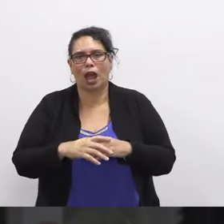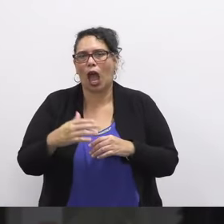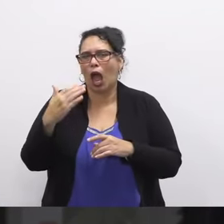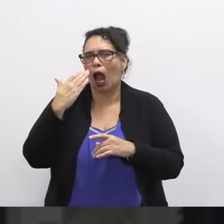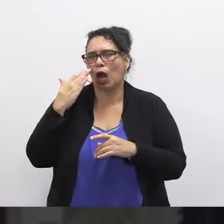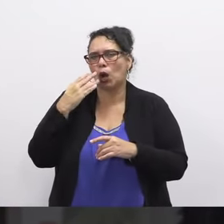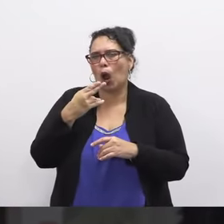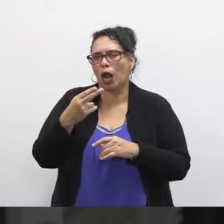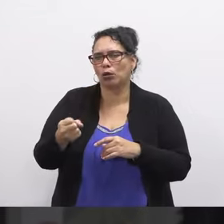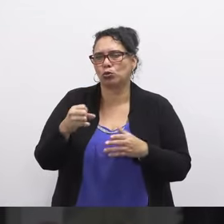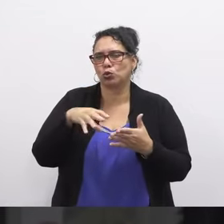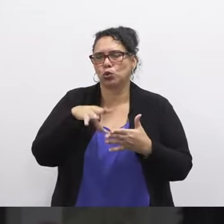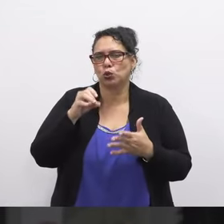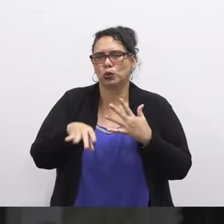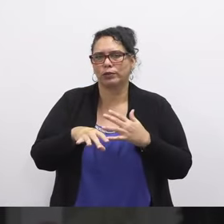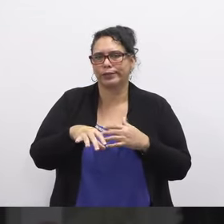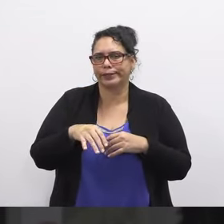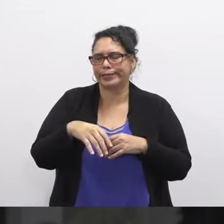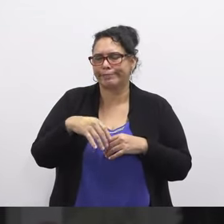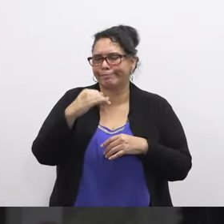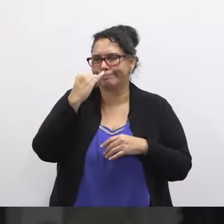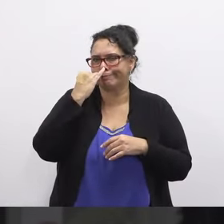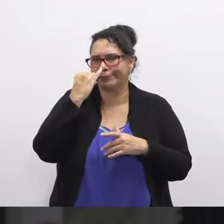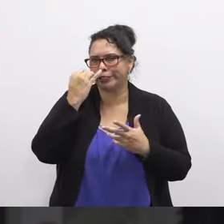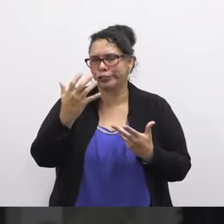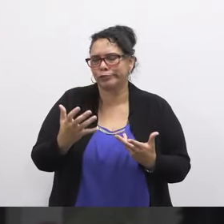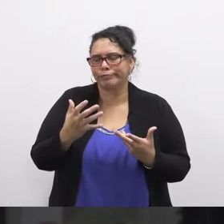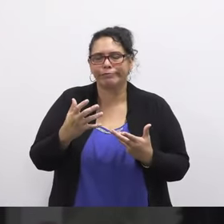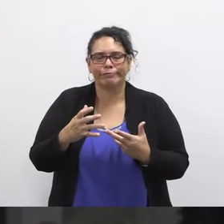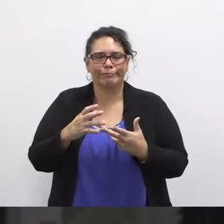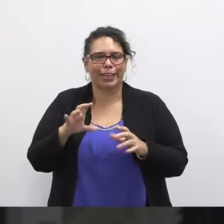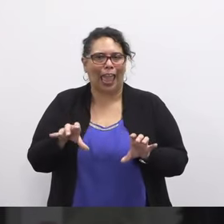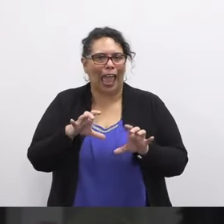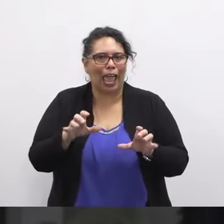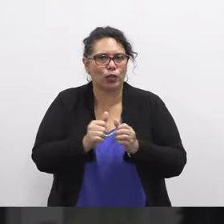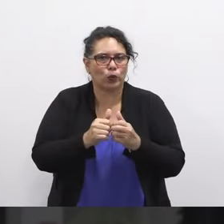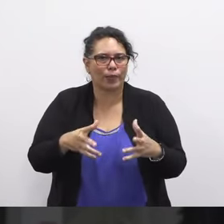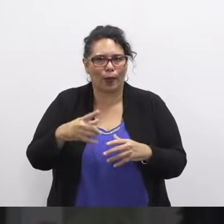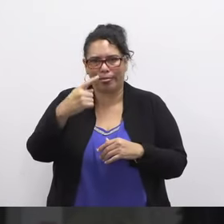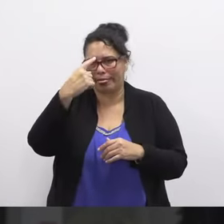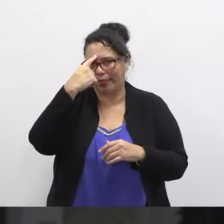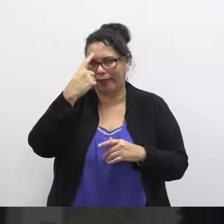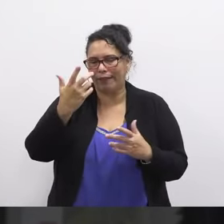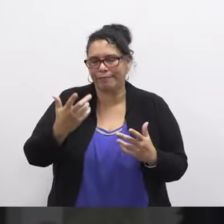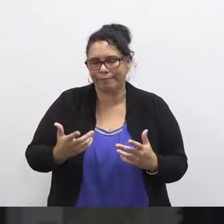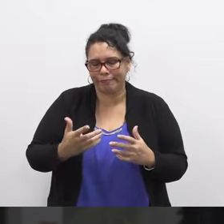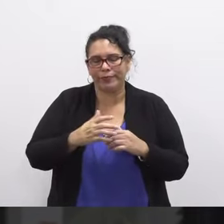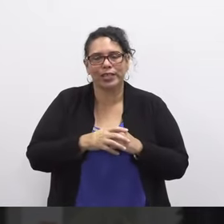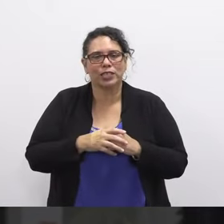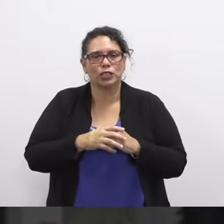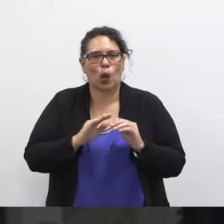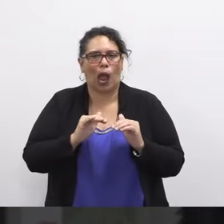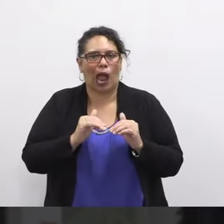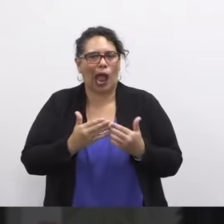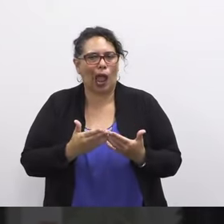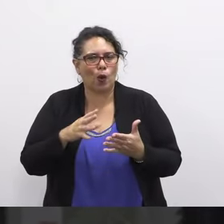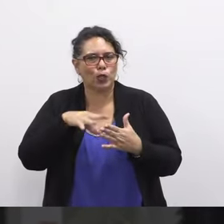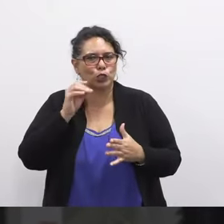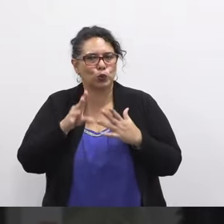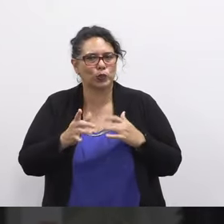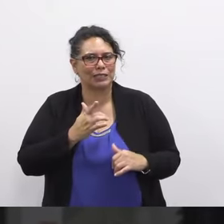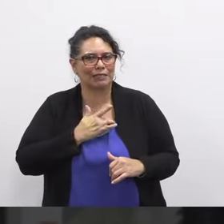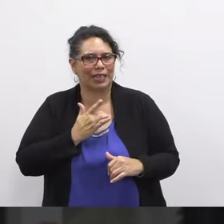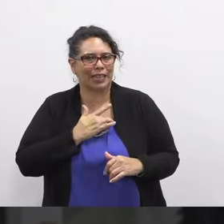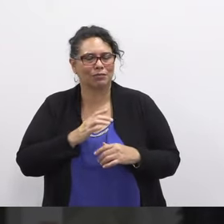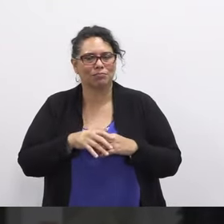can tend to be very immature and take actions without thinking about the consequences. So I would also take into consideration how students are feeling. I've